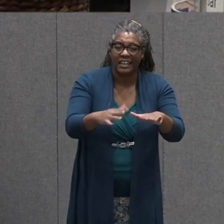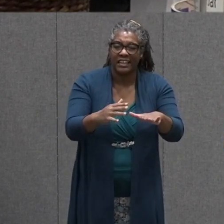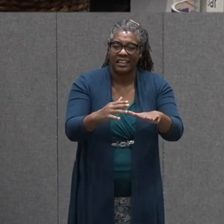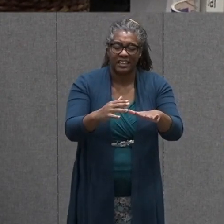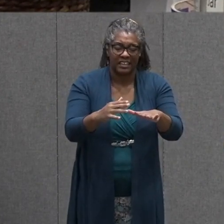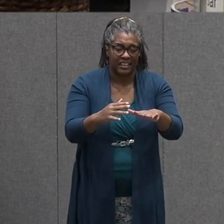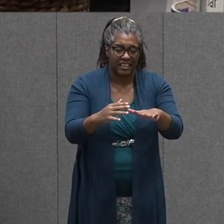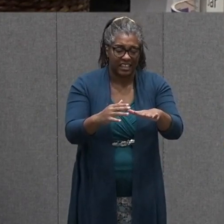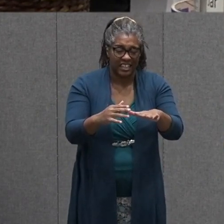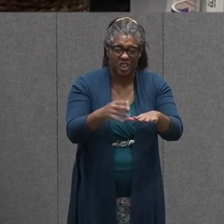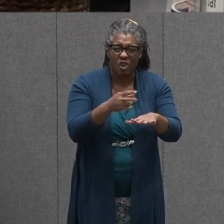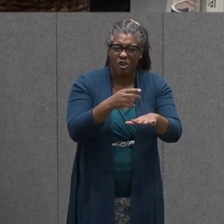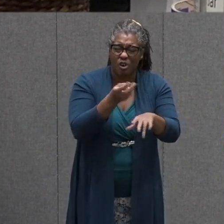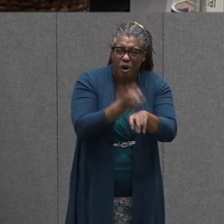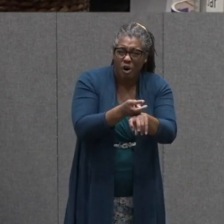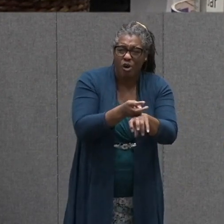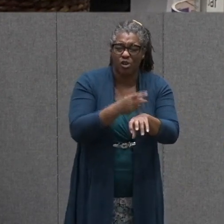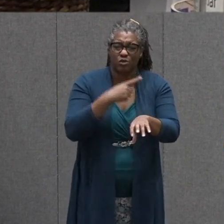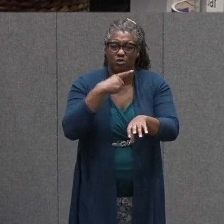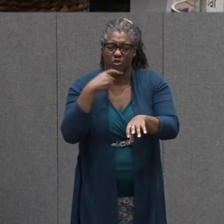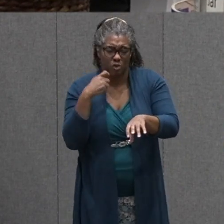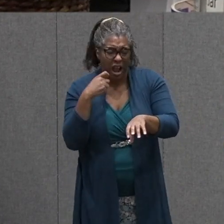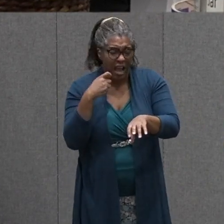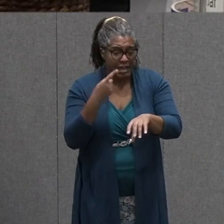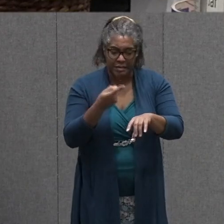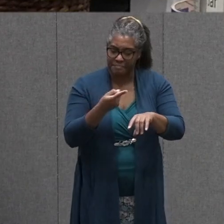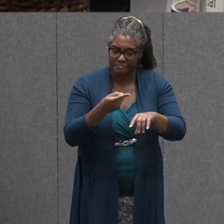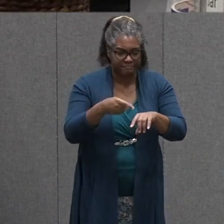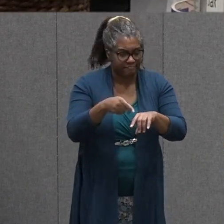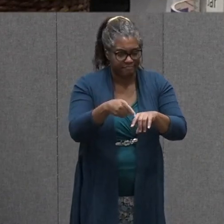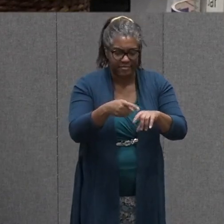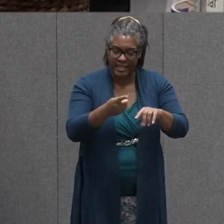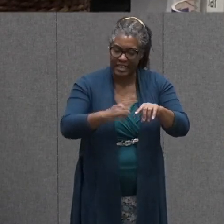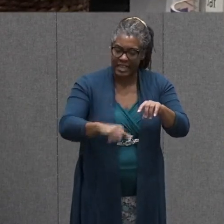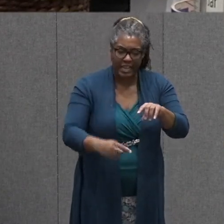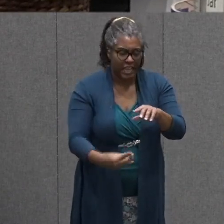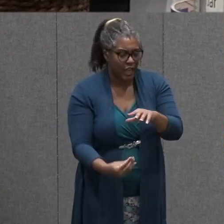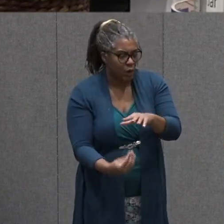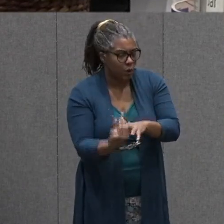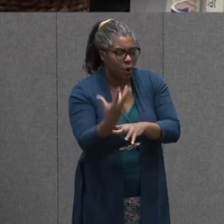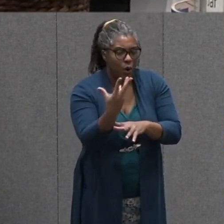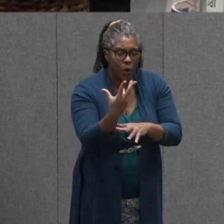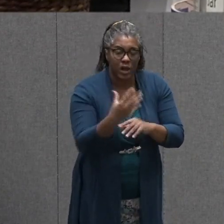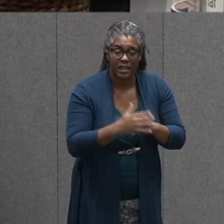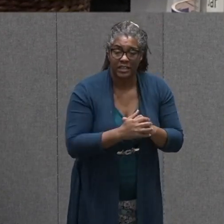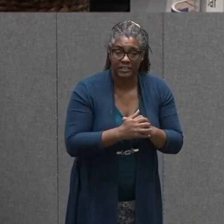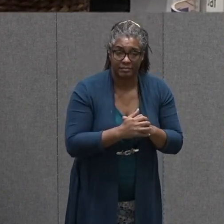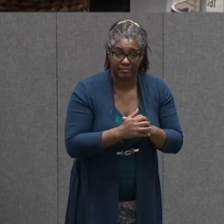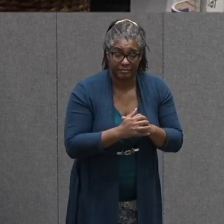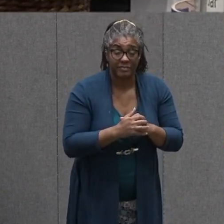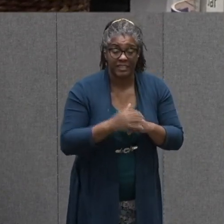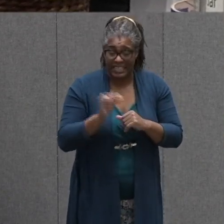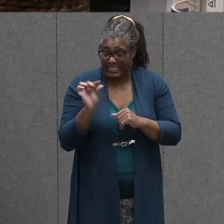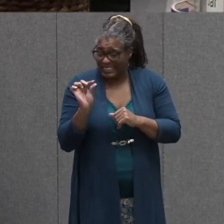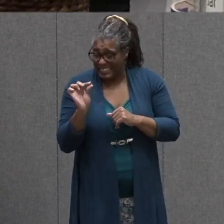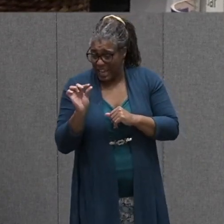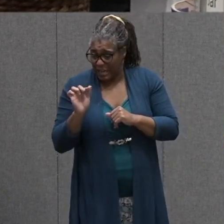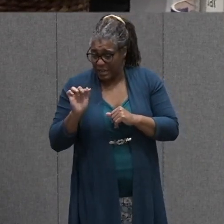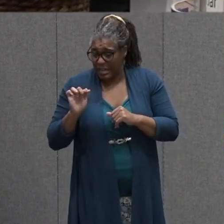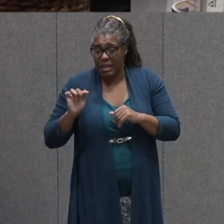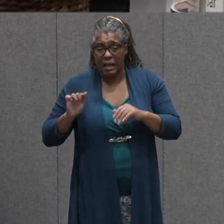of taking apart big, scary words so that we can read them, we need to talk about what those words mean. When you're reading a book that